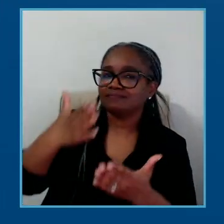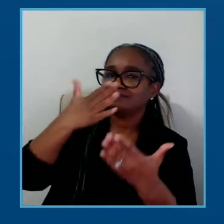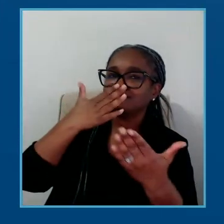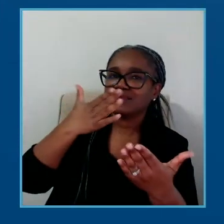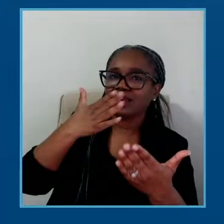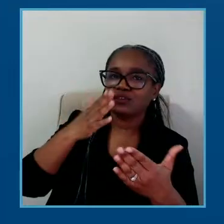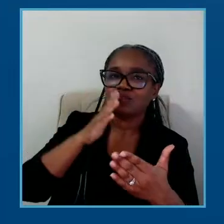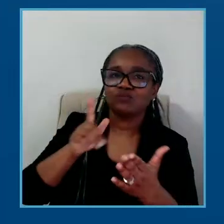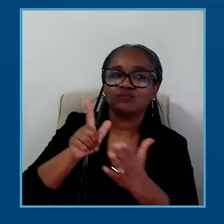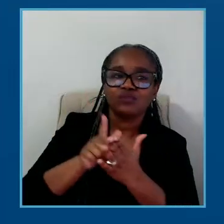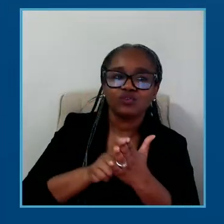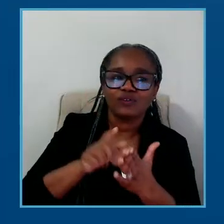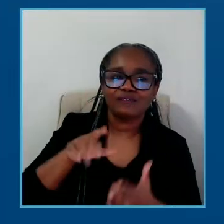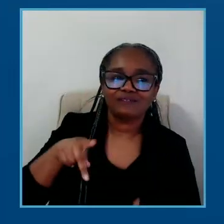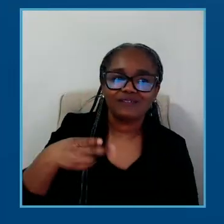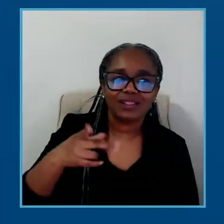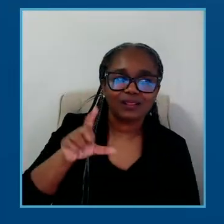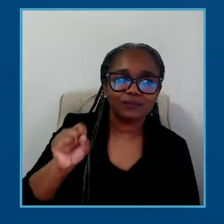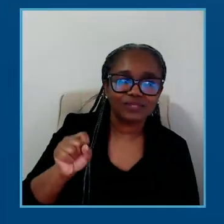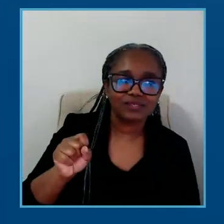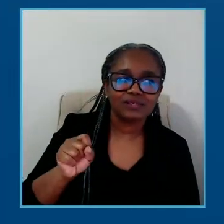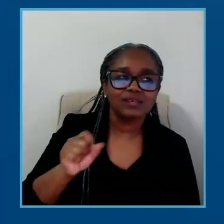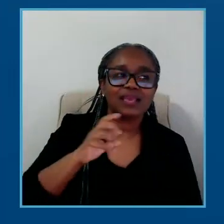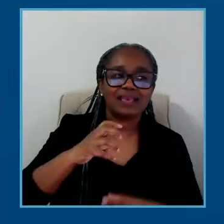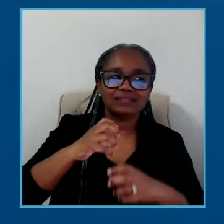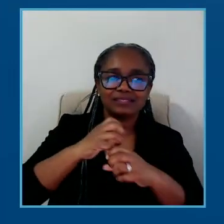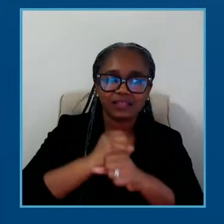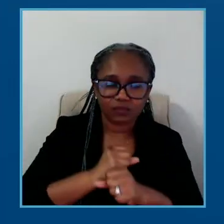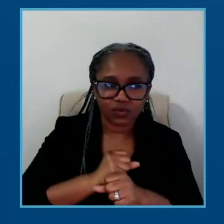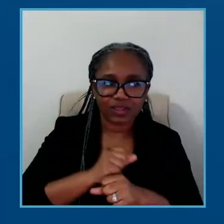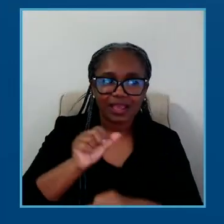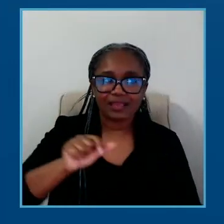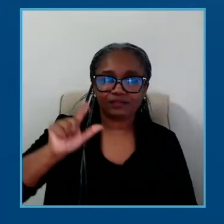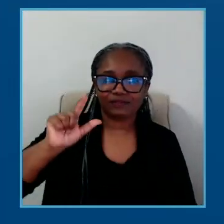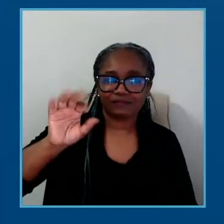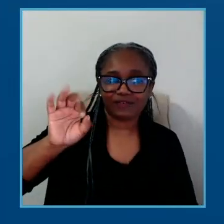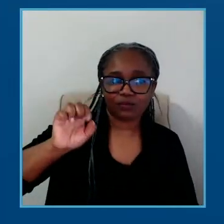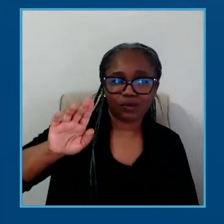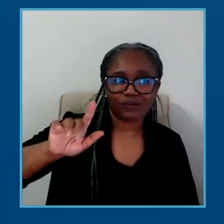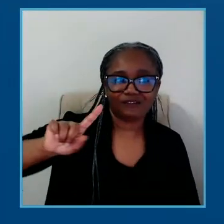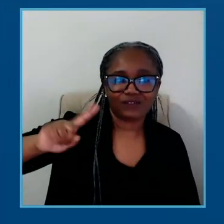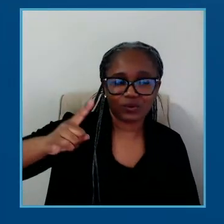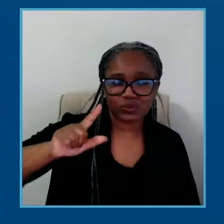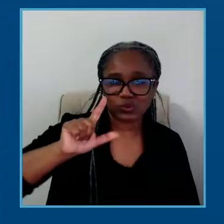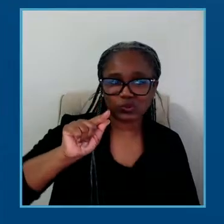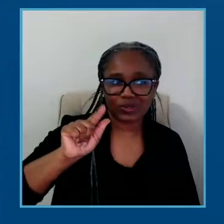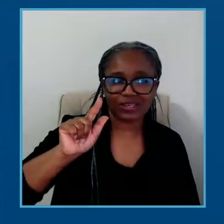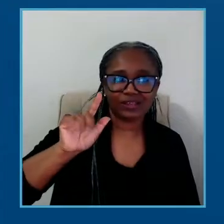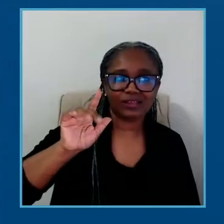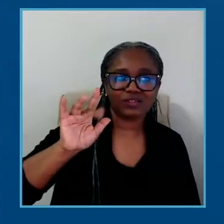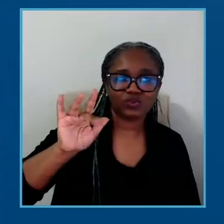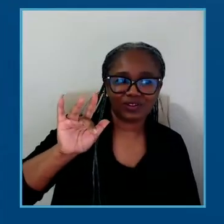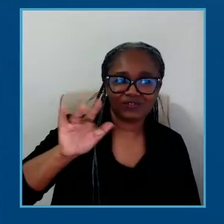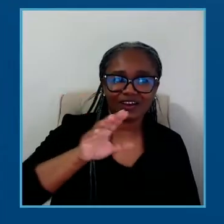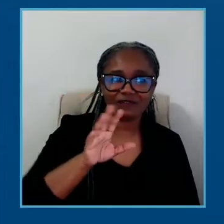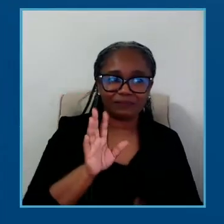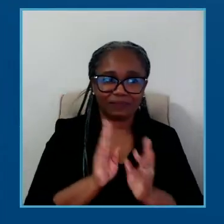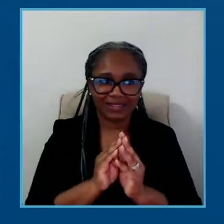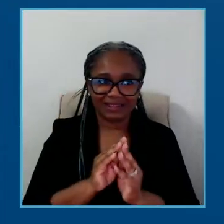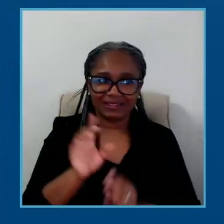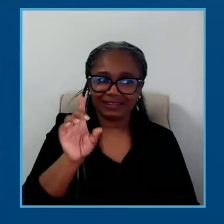questions. Who do you prefer between Hogg and Kenyatta? And who do you prefer